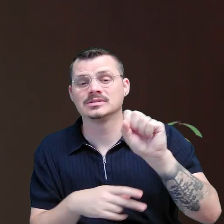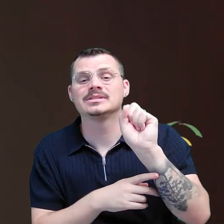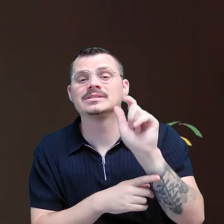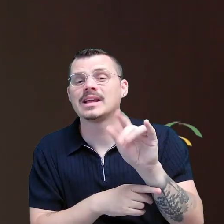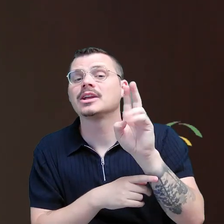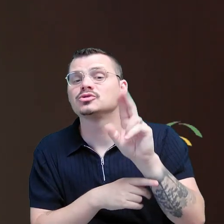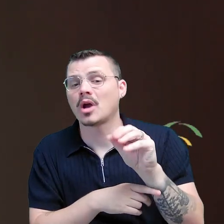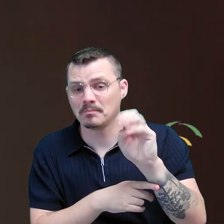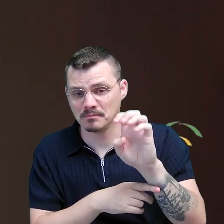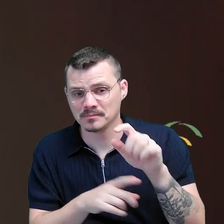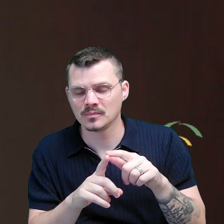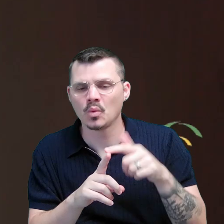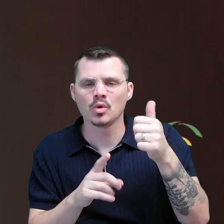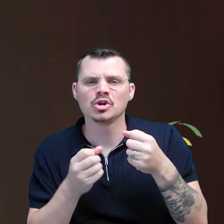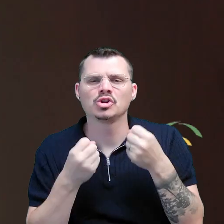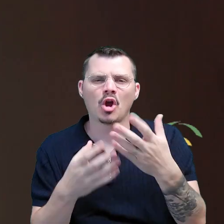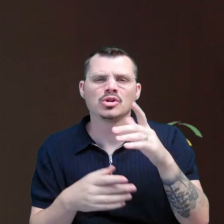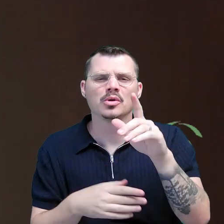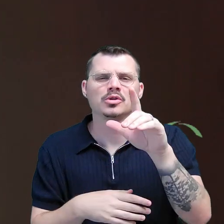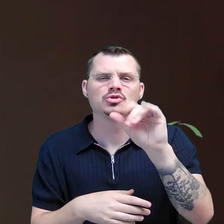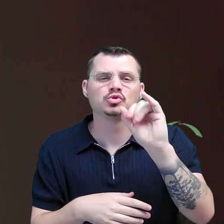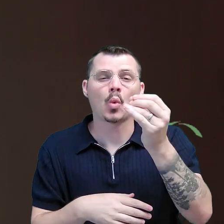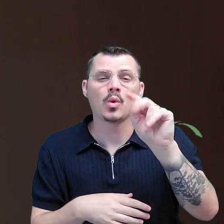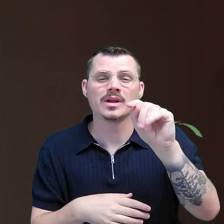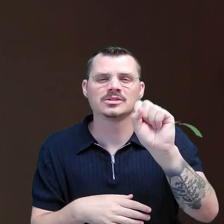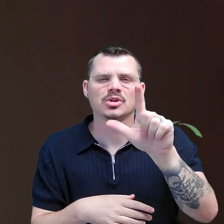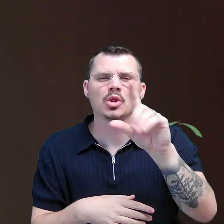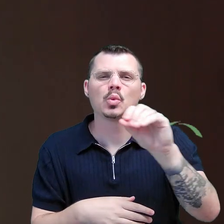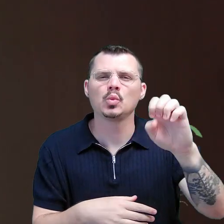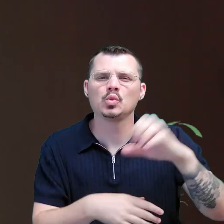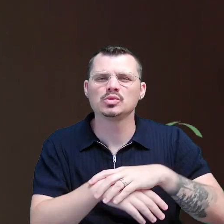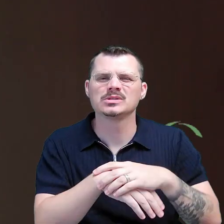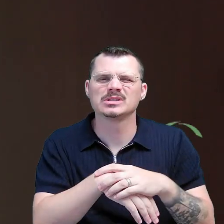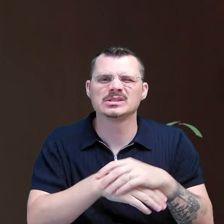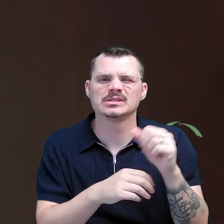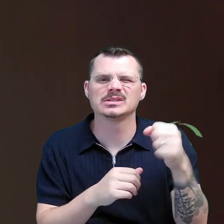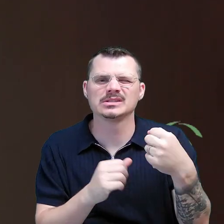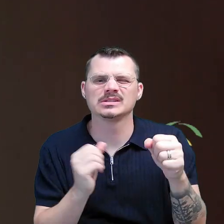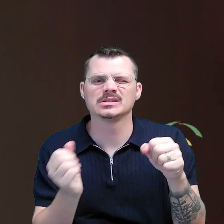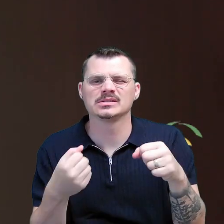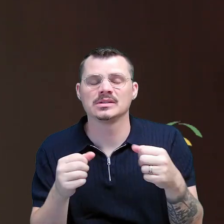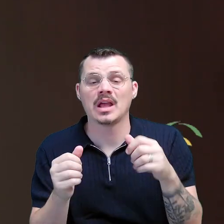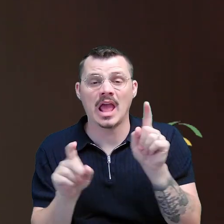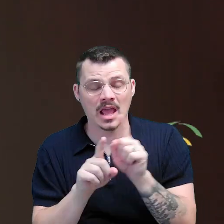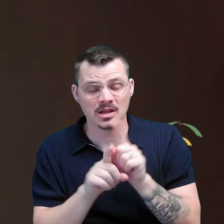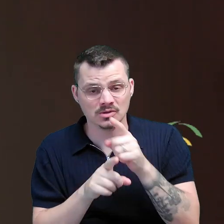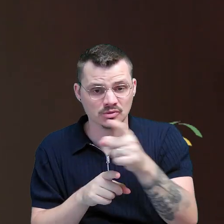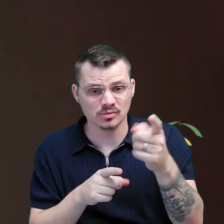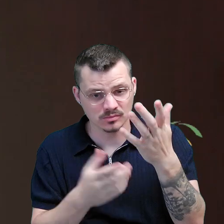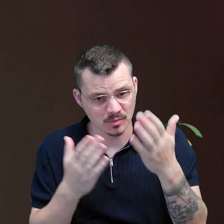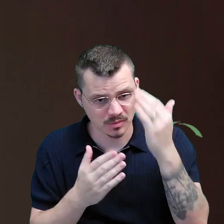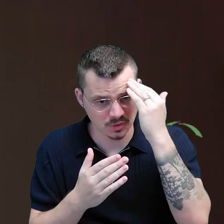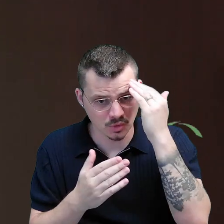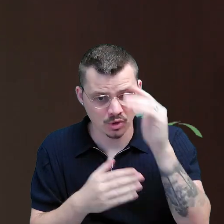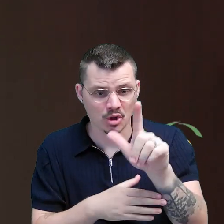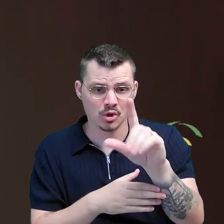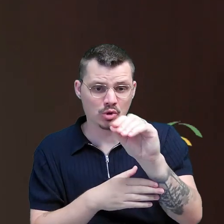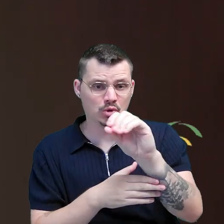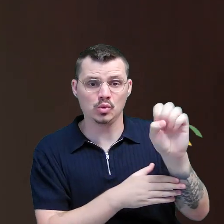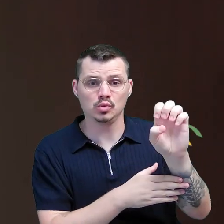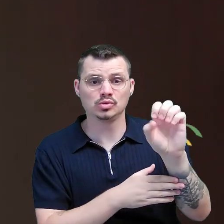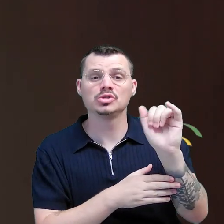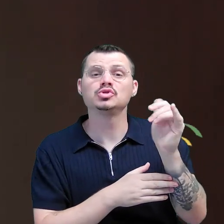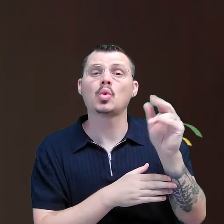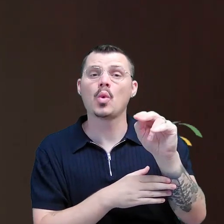which causes loosening of the joints. And as you probably know, loose